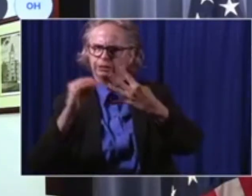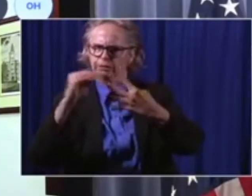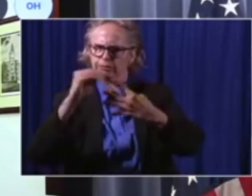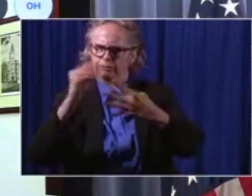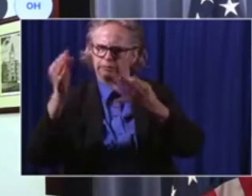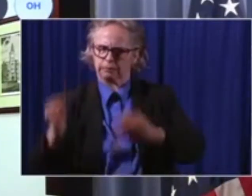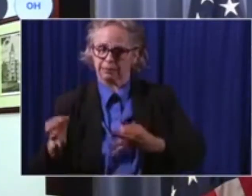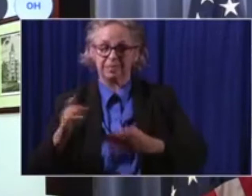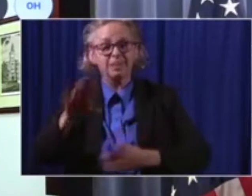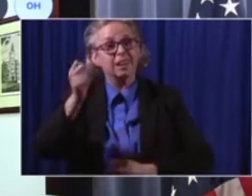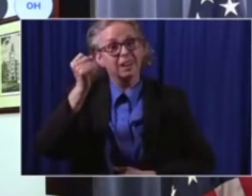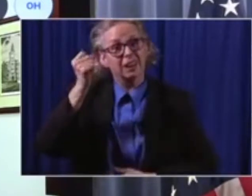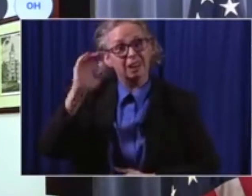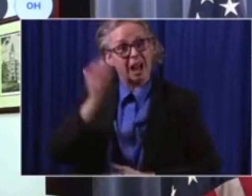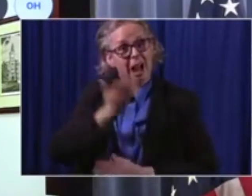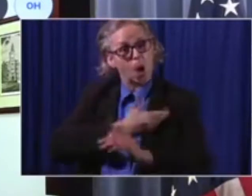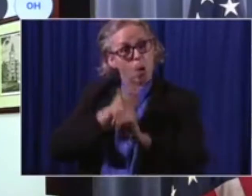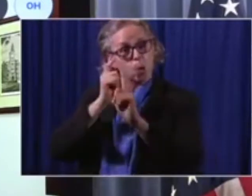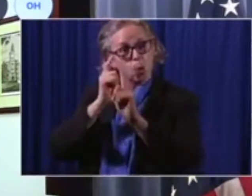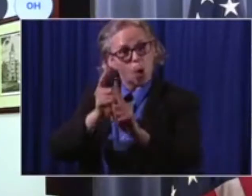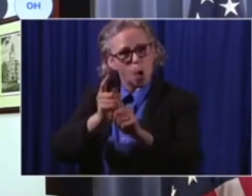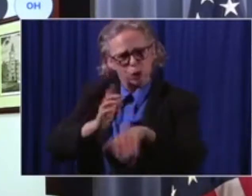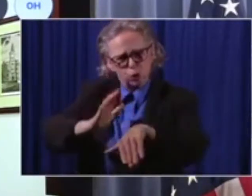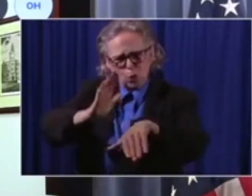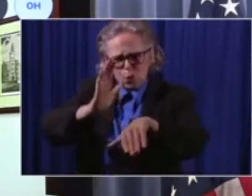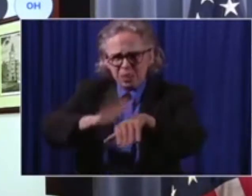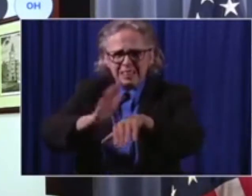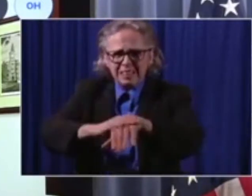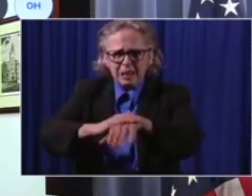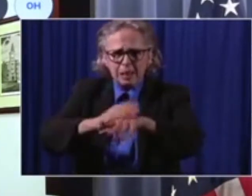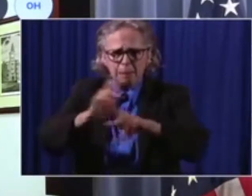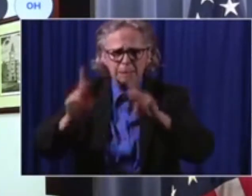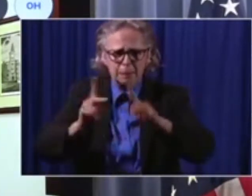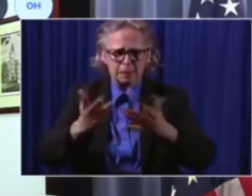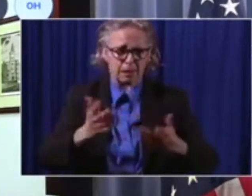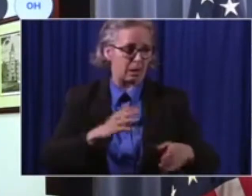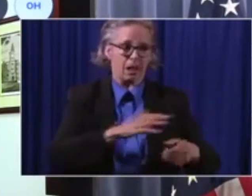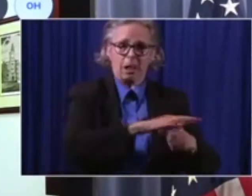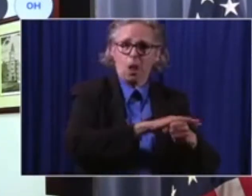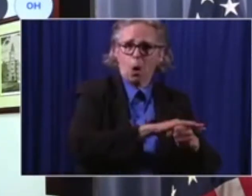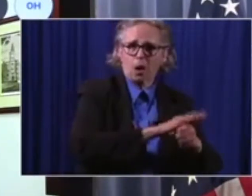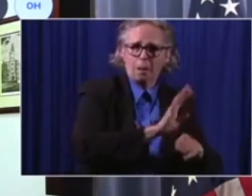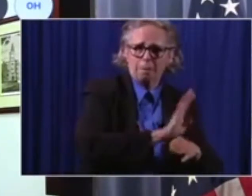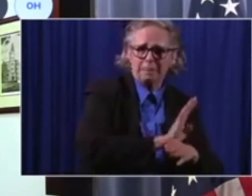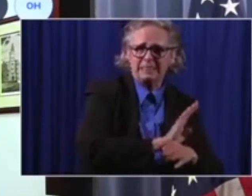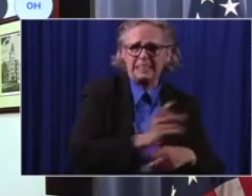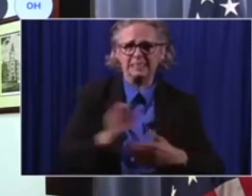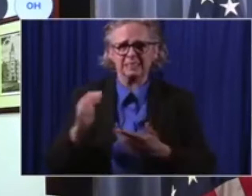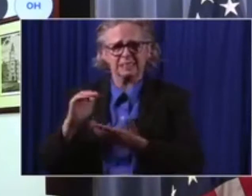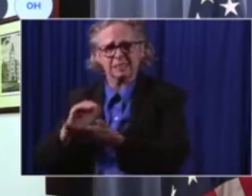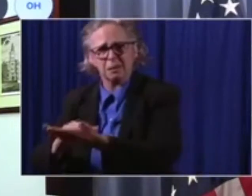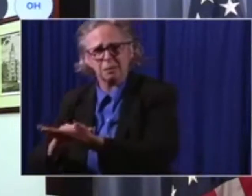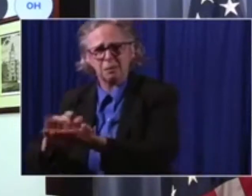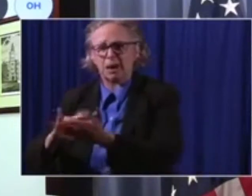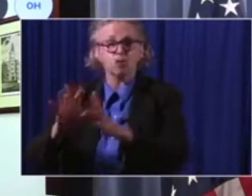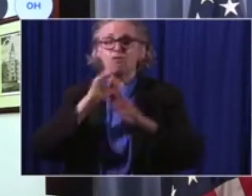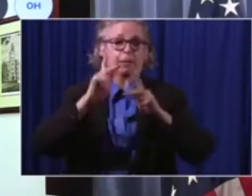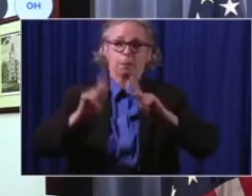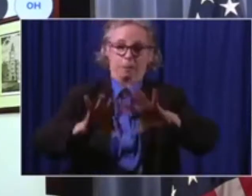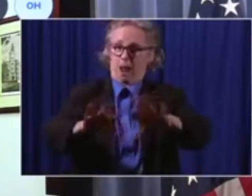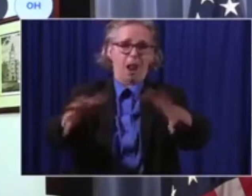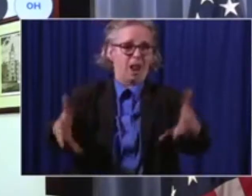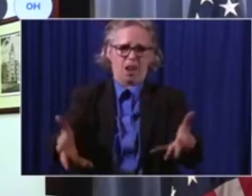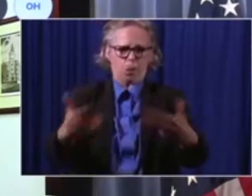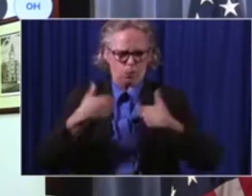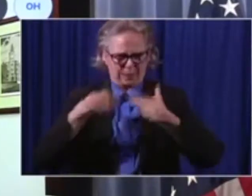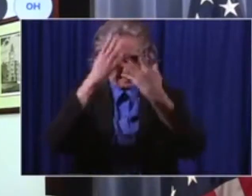healthcare providers, local businesses, local schools, really the population in general. It's not meant to be